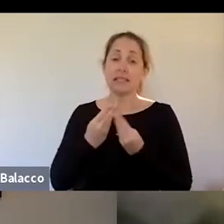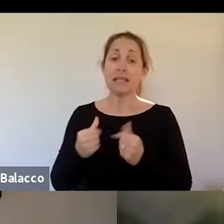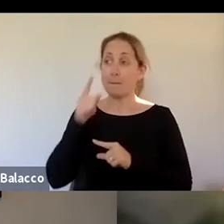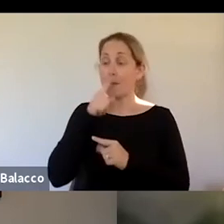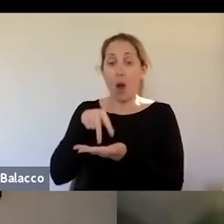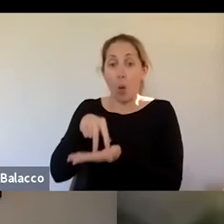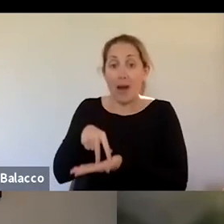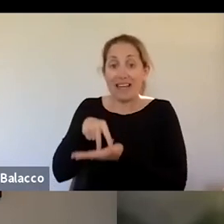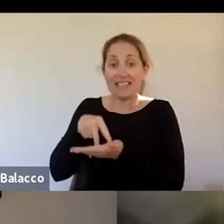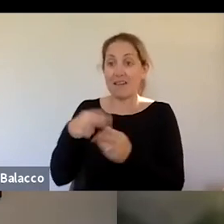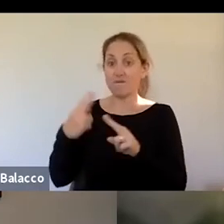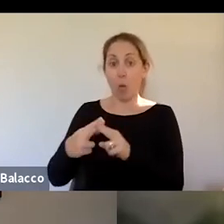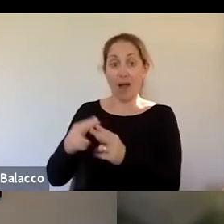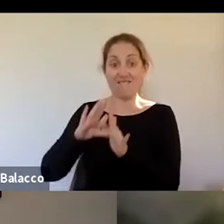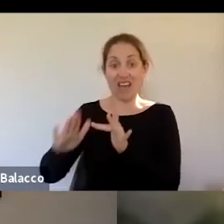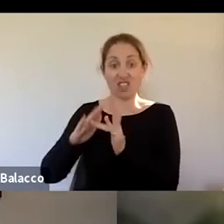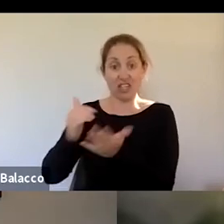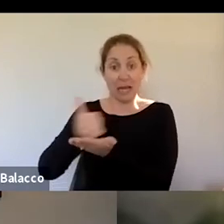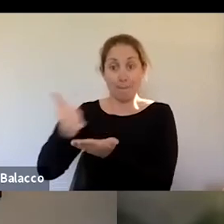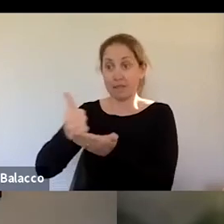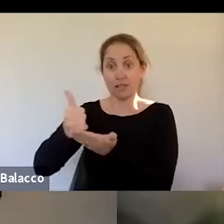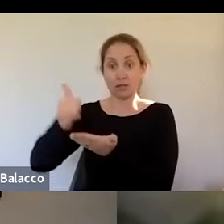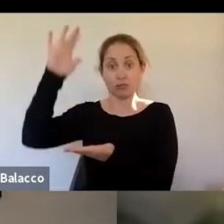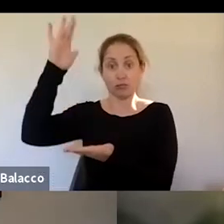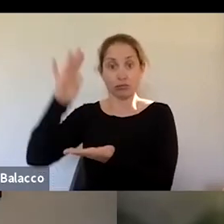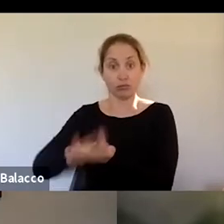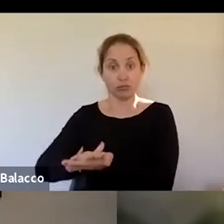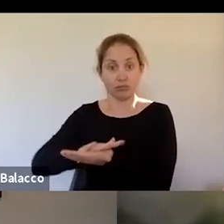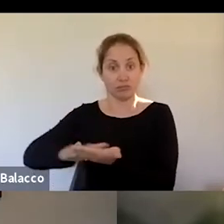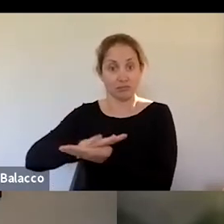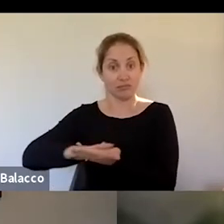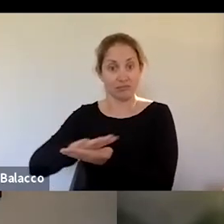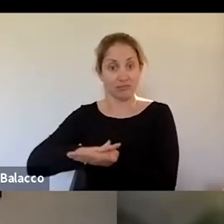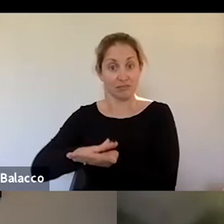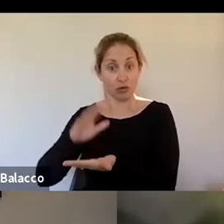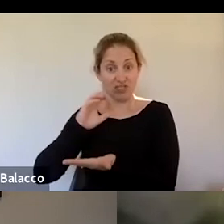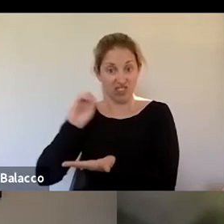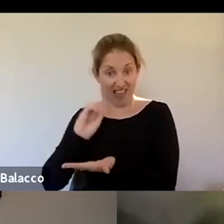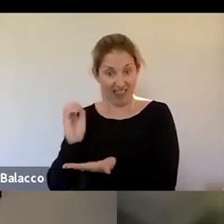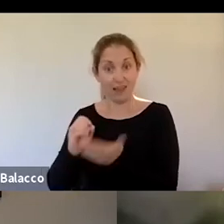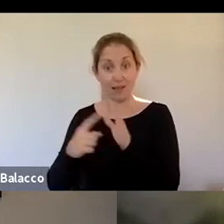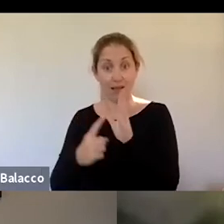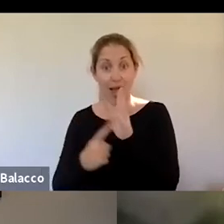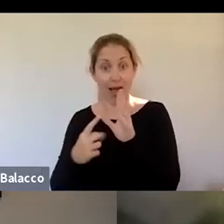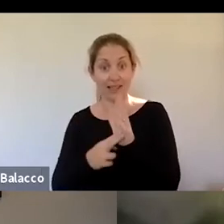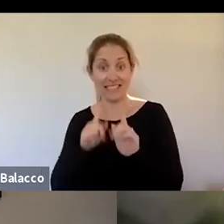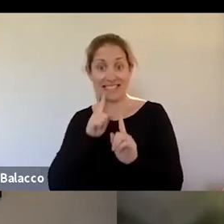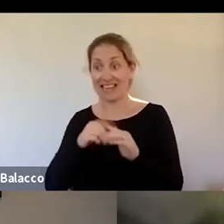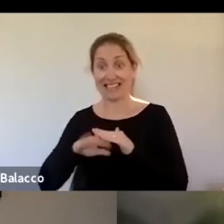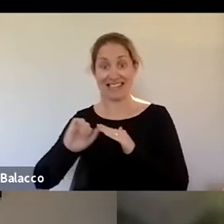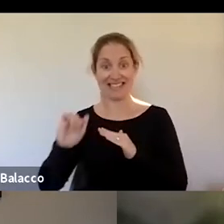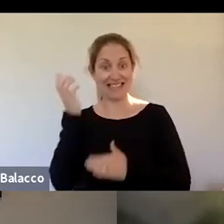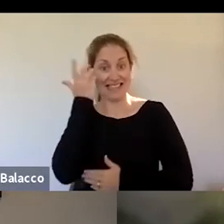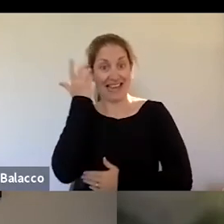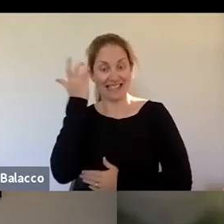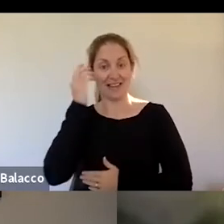waiting for the infection rate to drop. And as Alan was sharing in his executive briefing earlier this morning, it's interesting because in a lot of the cities